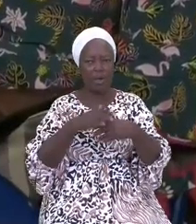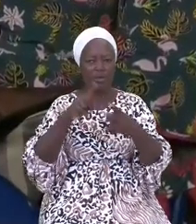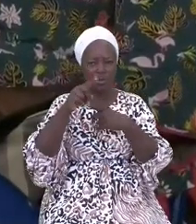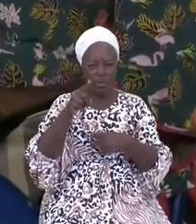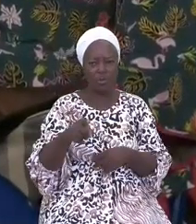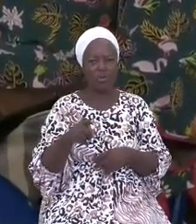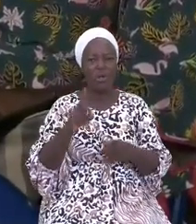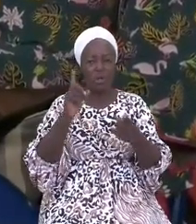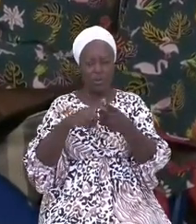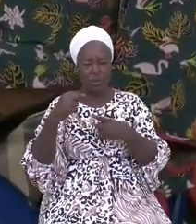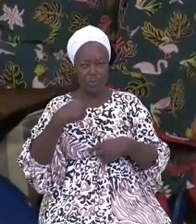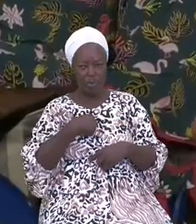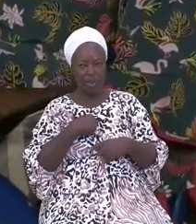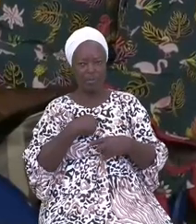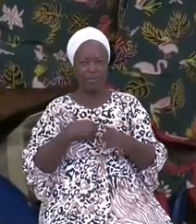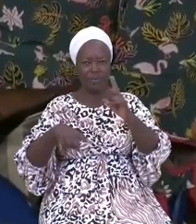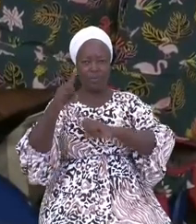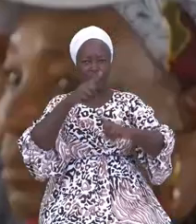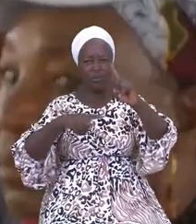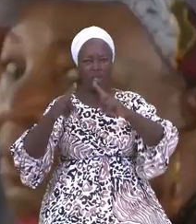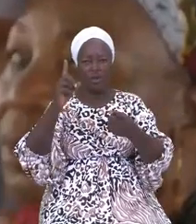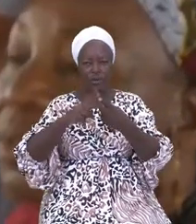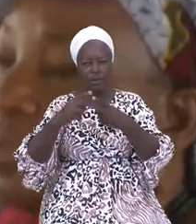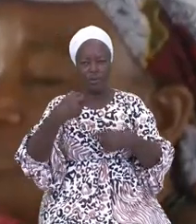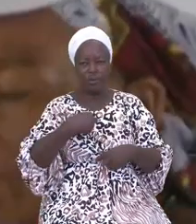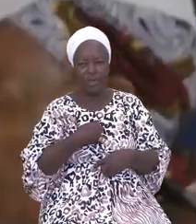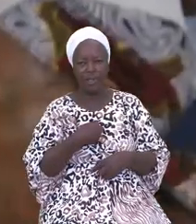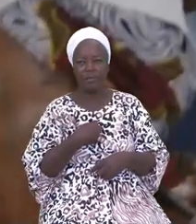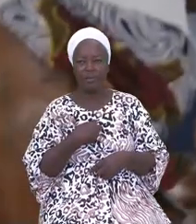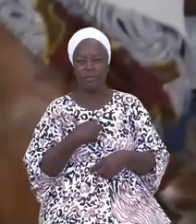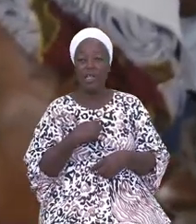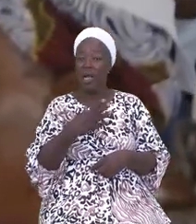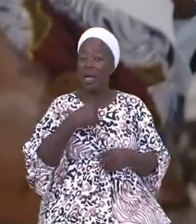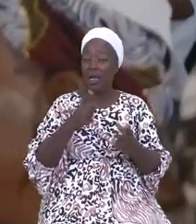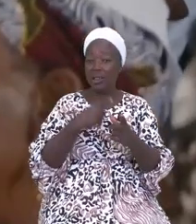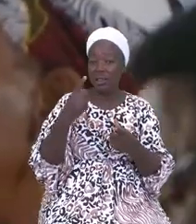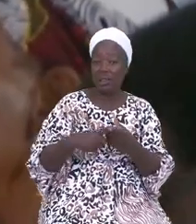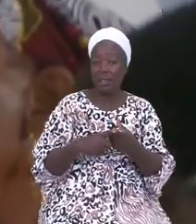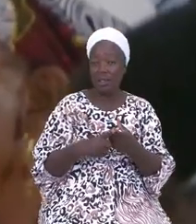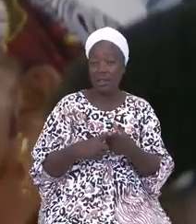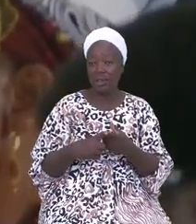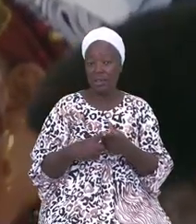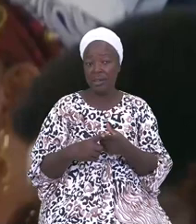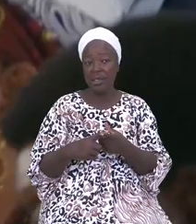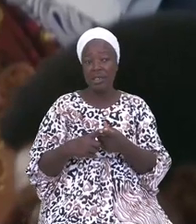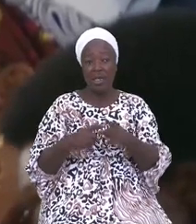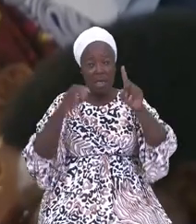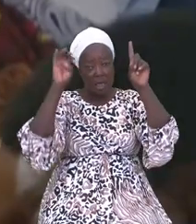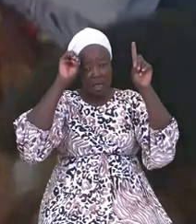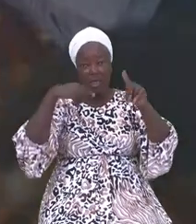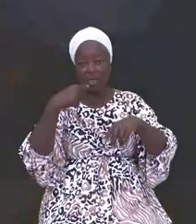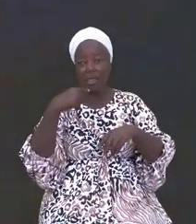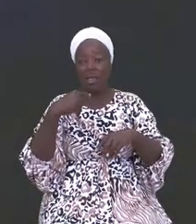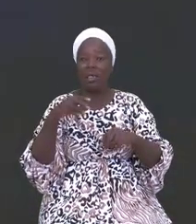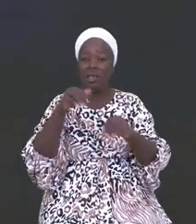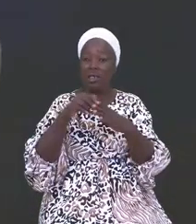Yeah. Unto me. Unto me. And then it says, in this life, he'll give